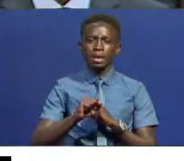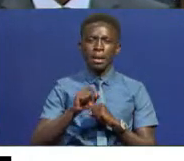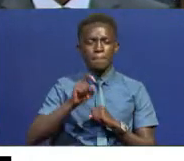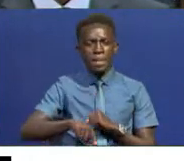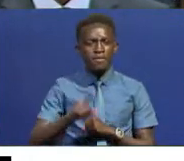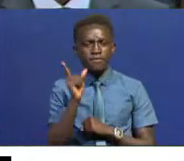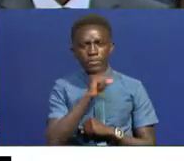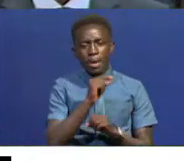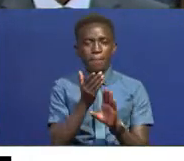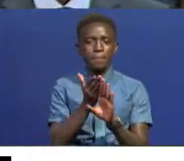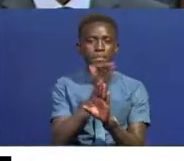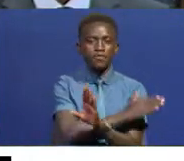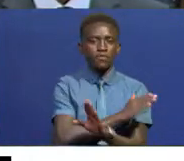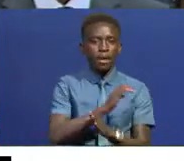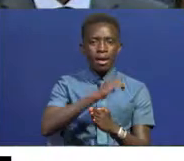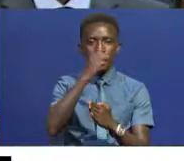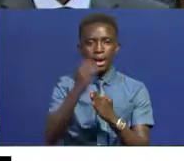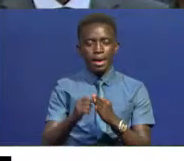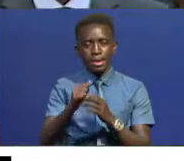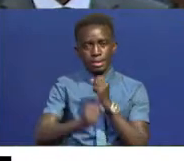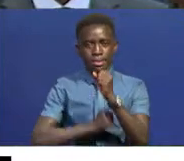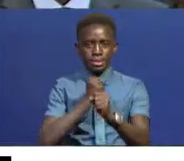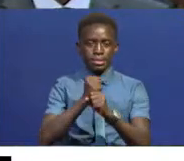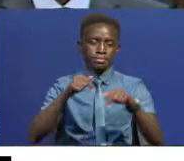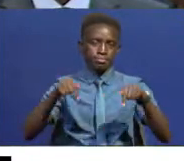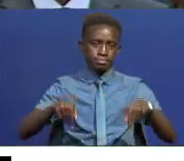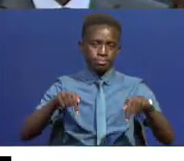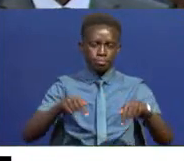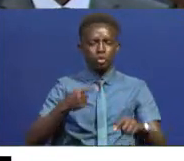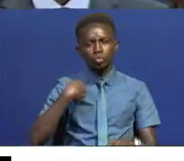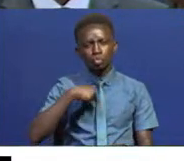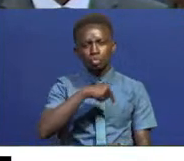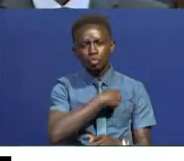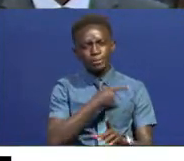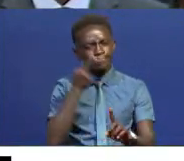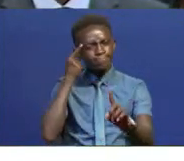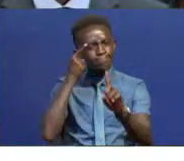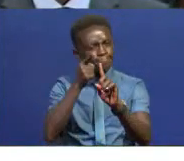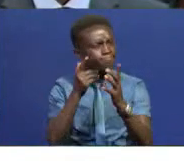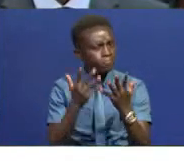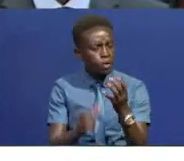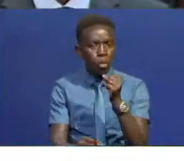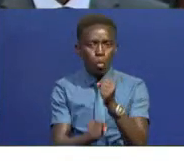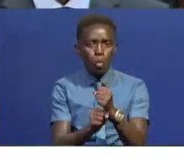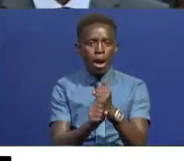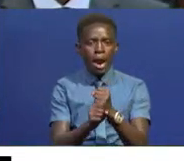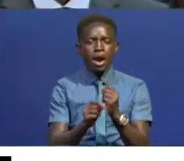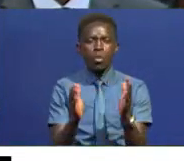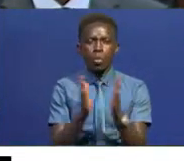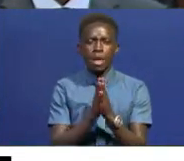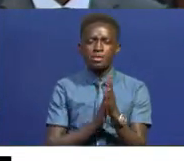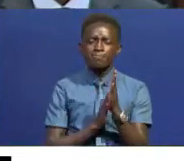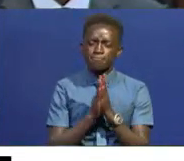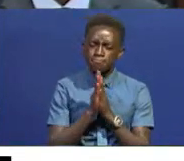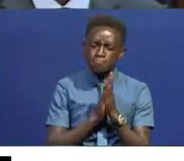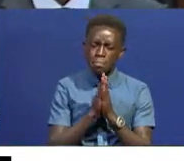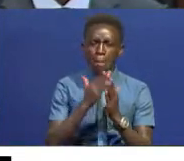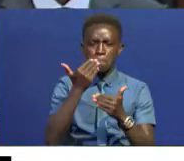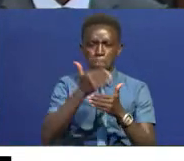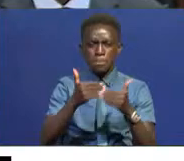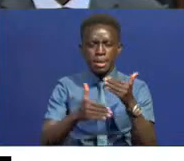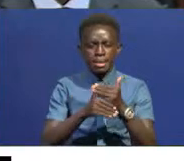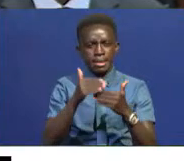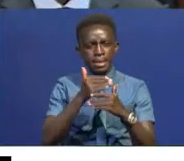year. Our agenda is to work with determination to build on 2 decades